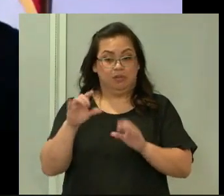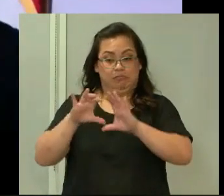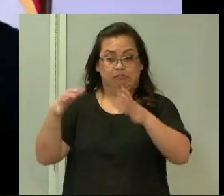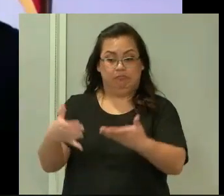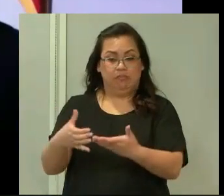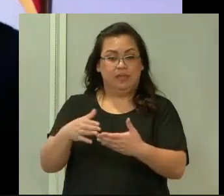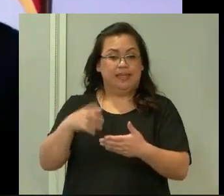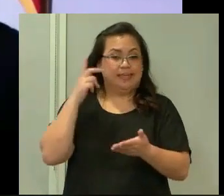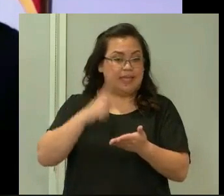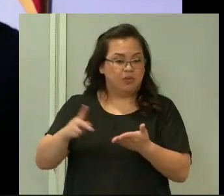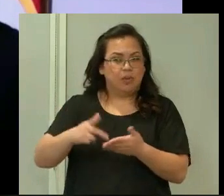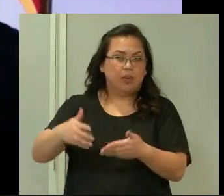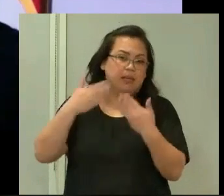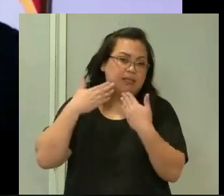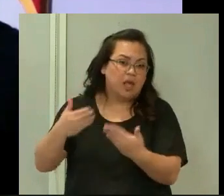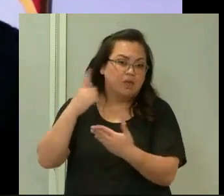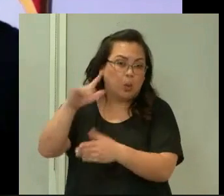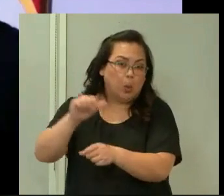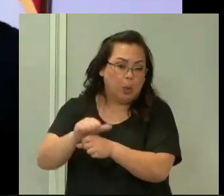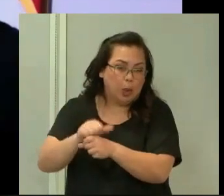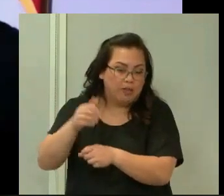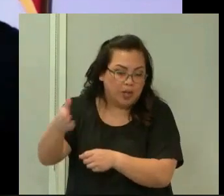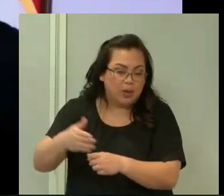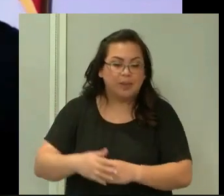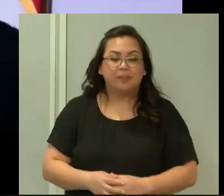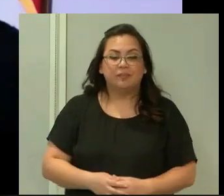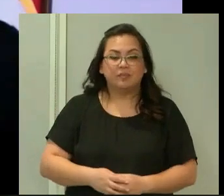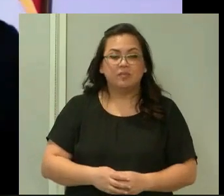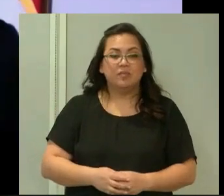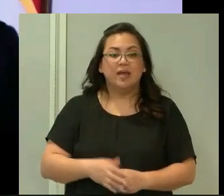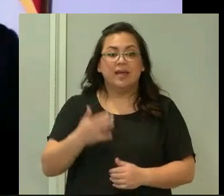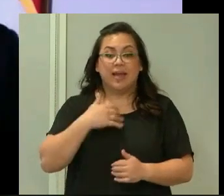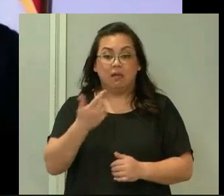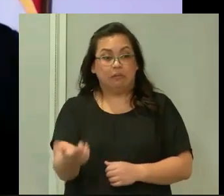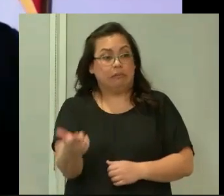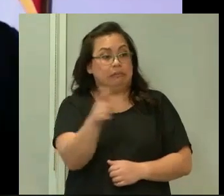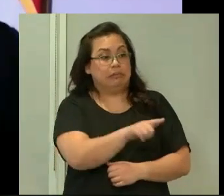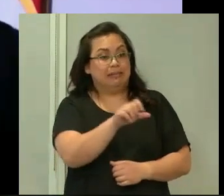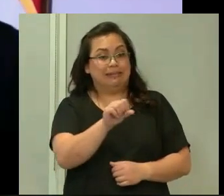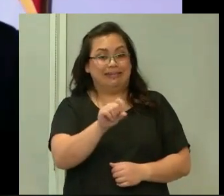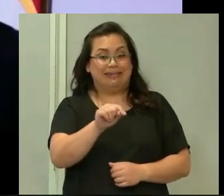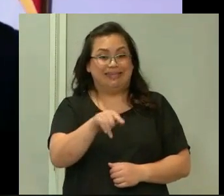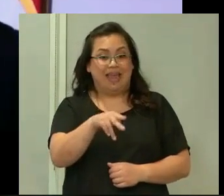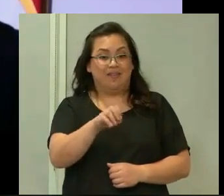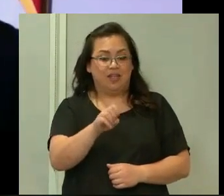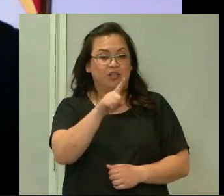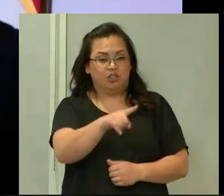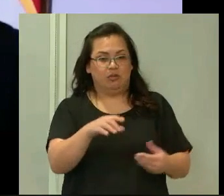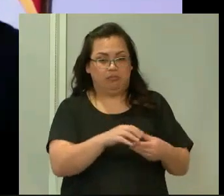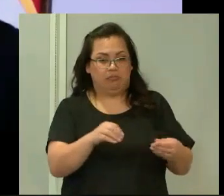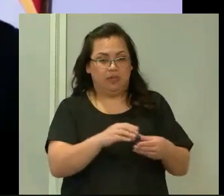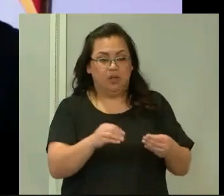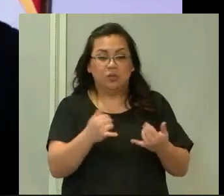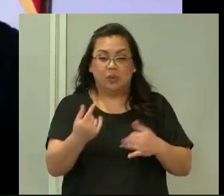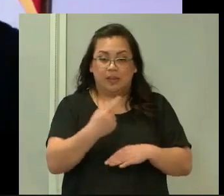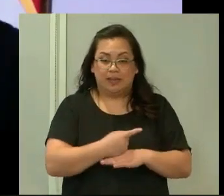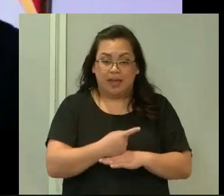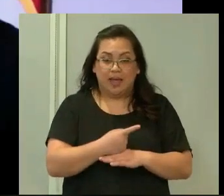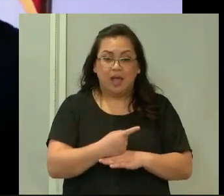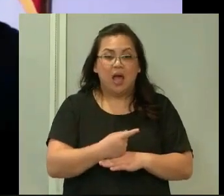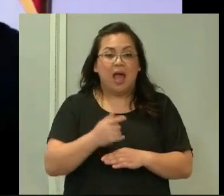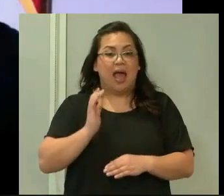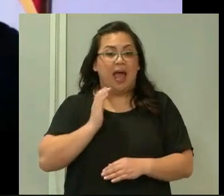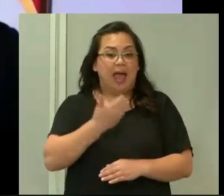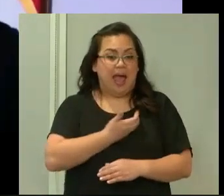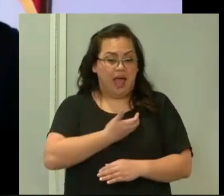and we thank you for your work there. I'm going to turn it back to Stephanie. She's going to take us through the conversation today.